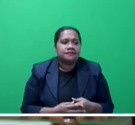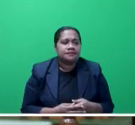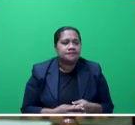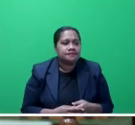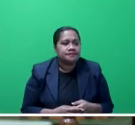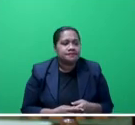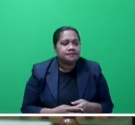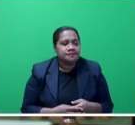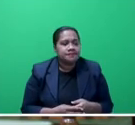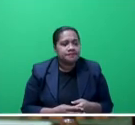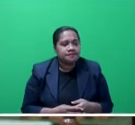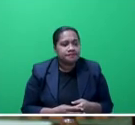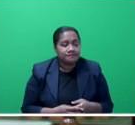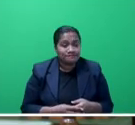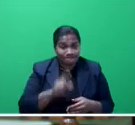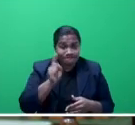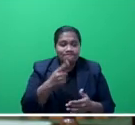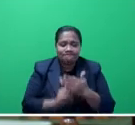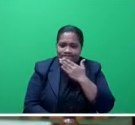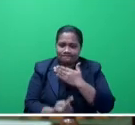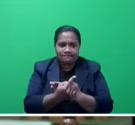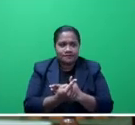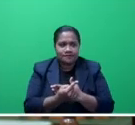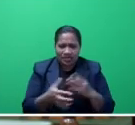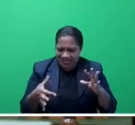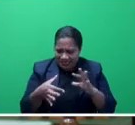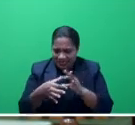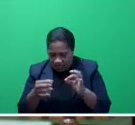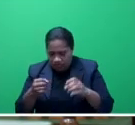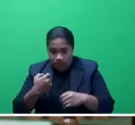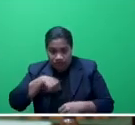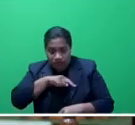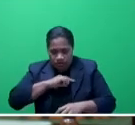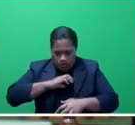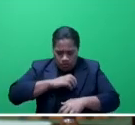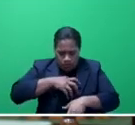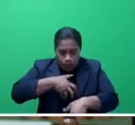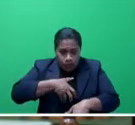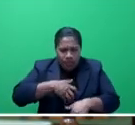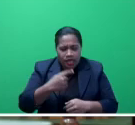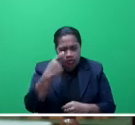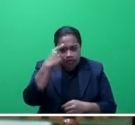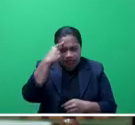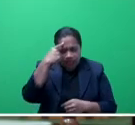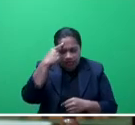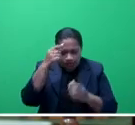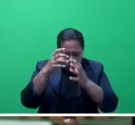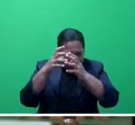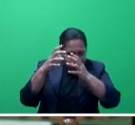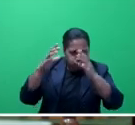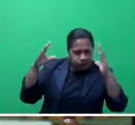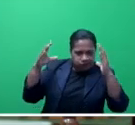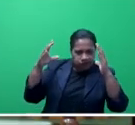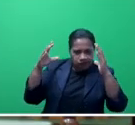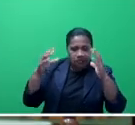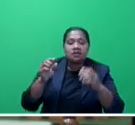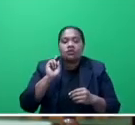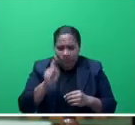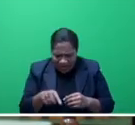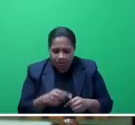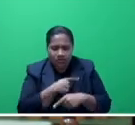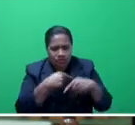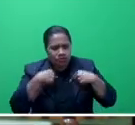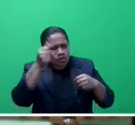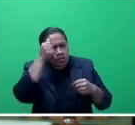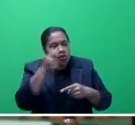creative. And it leans on our ability to adapt and think outside the box, which is something we know we can do, and we are